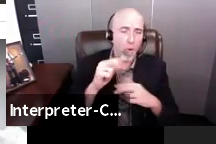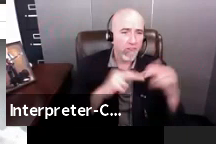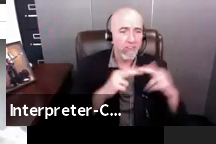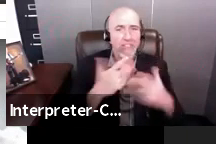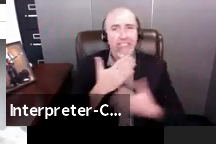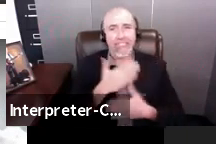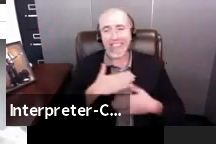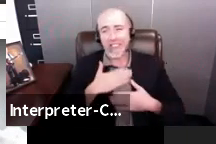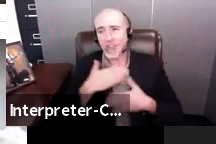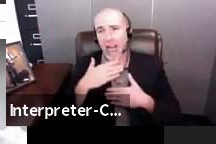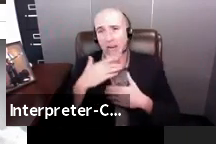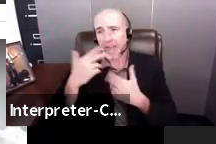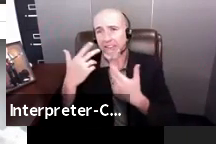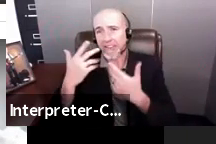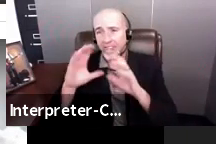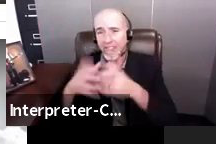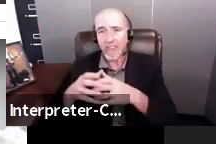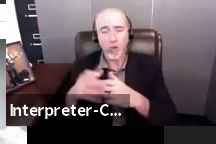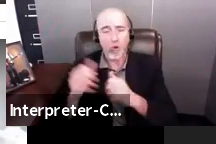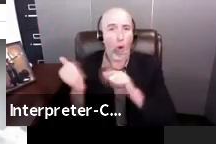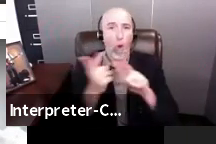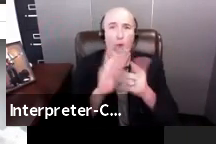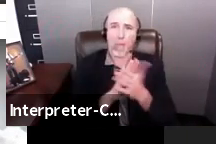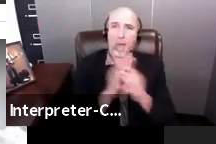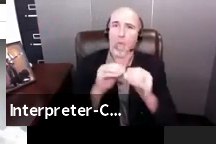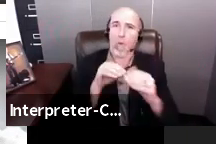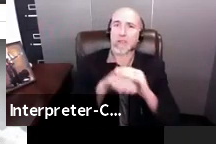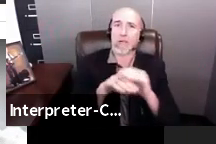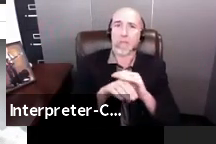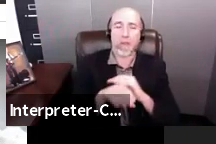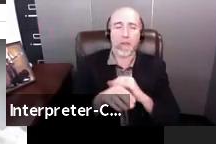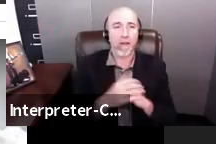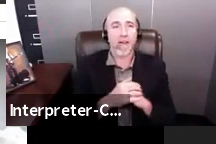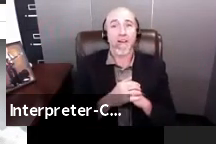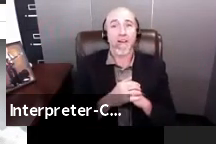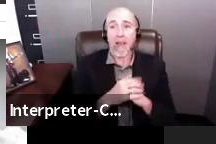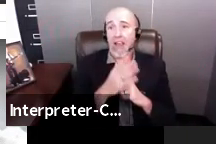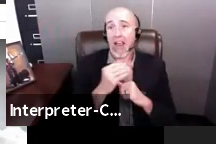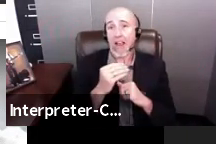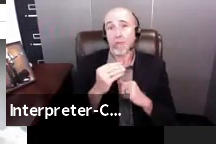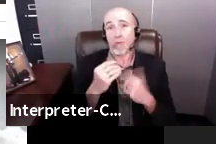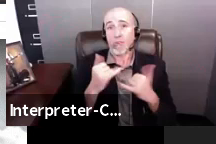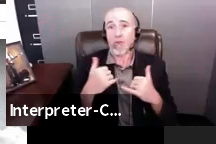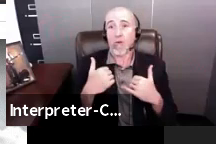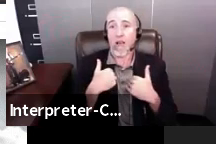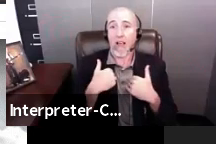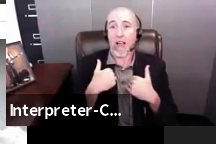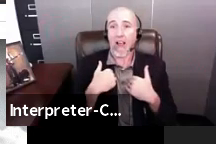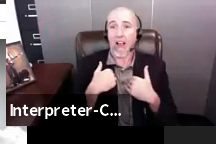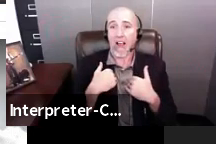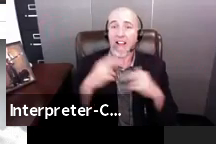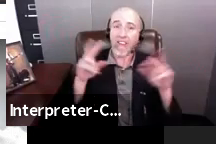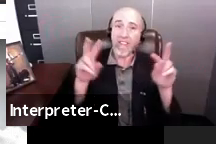entertainment venues, all accessible. In the, we still have our Valley Association of Independent Living down here. They're